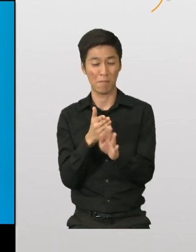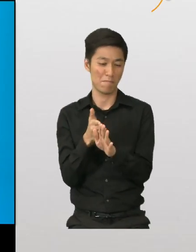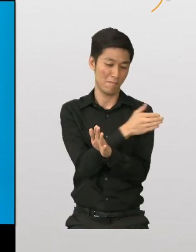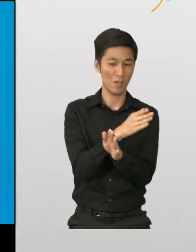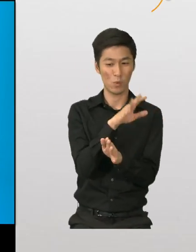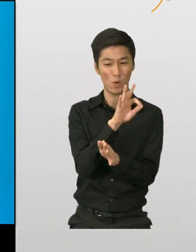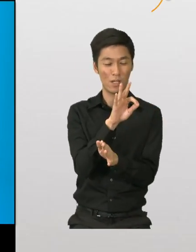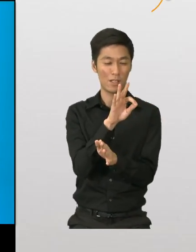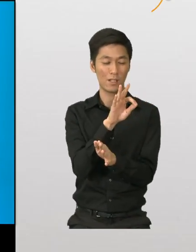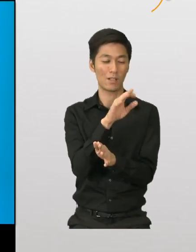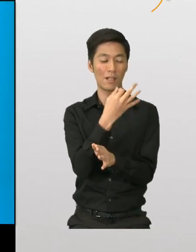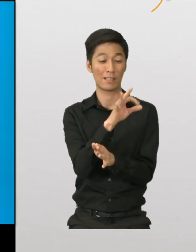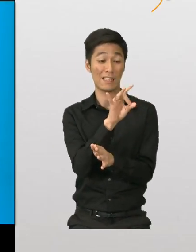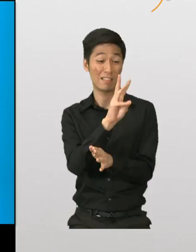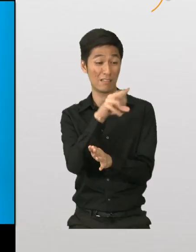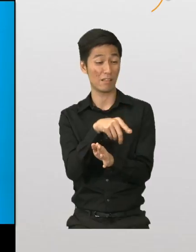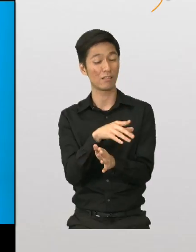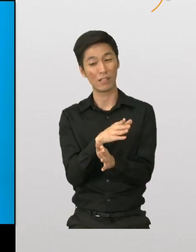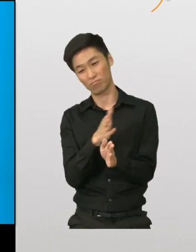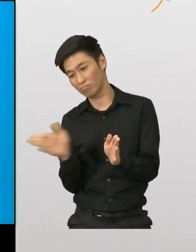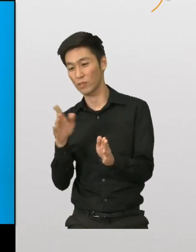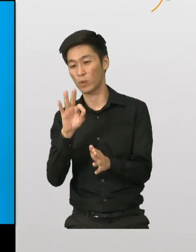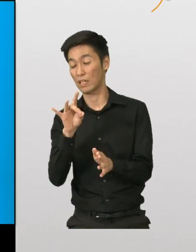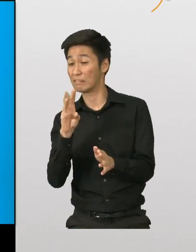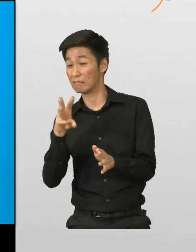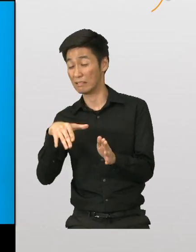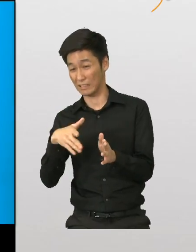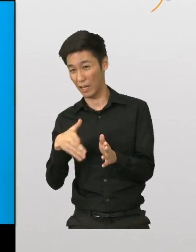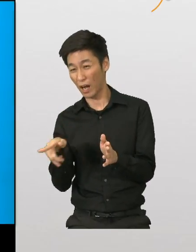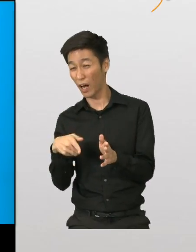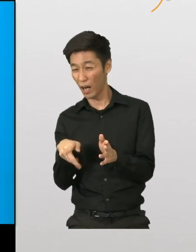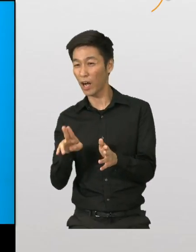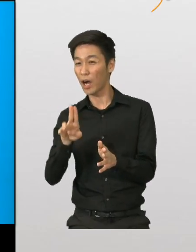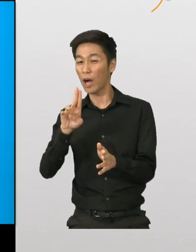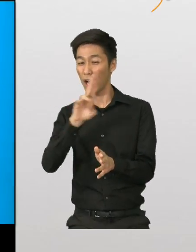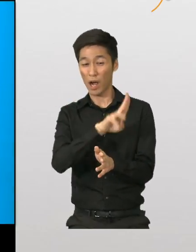1986 cutoff. So people ask, why next door got HIP, my flat got no HIP?